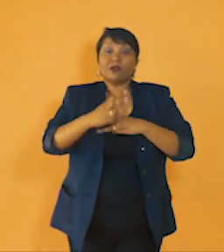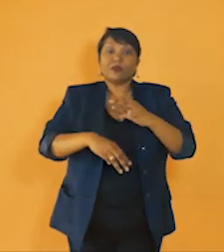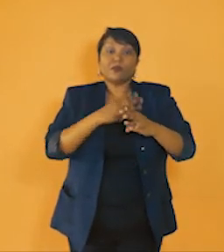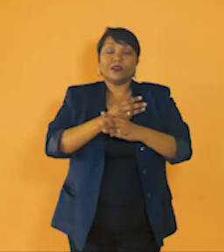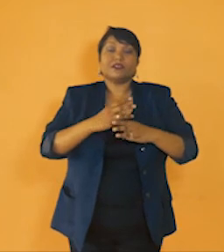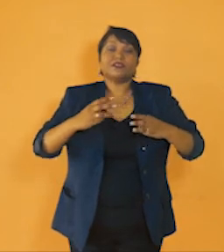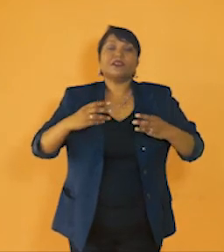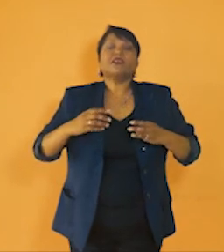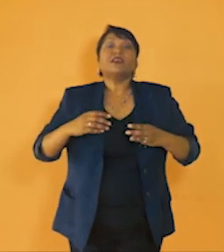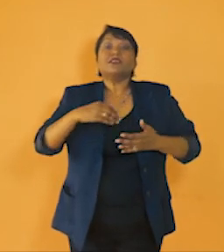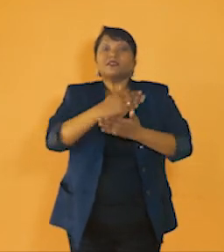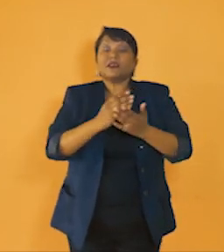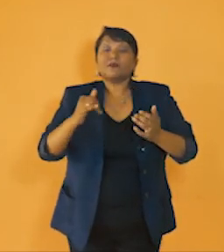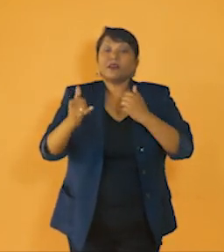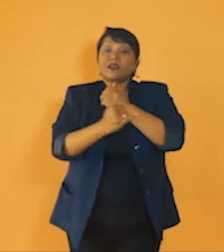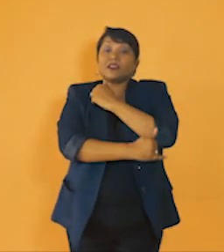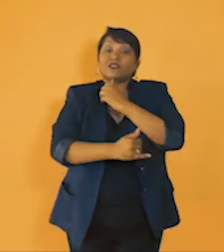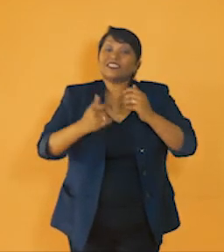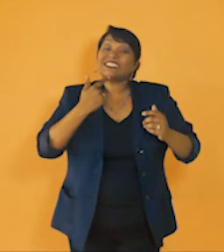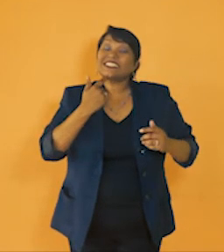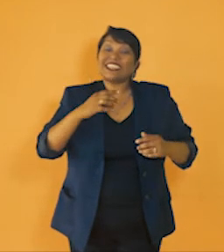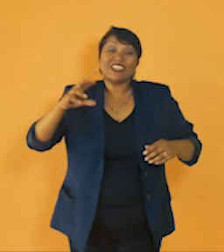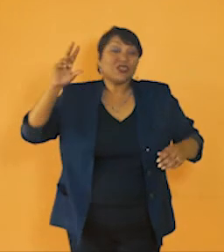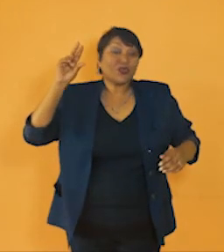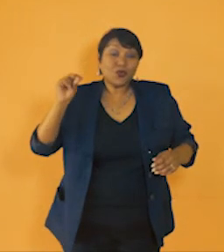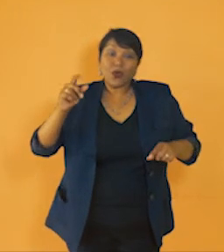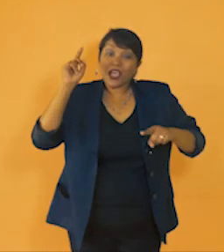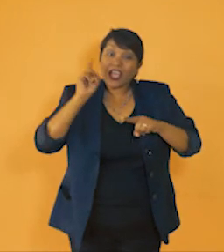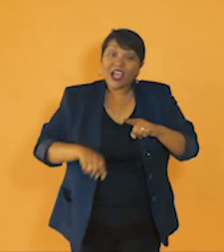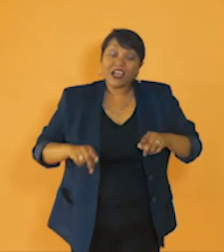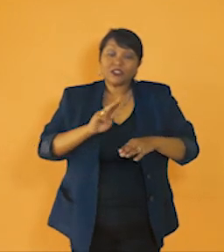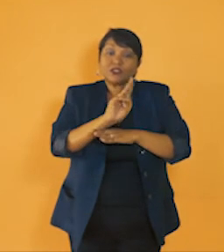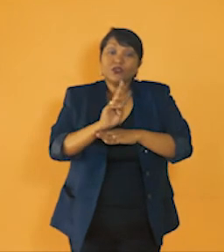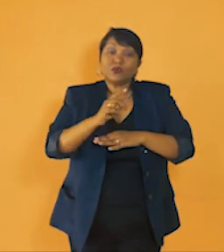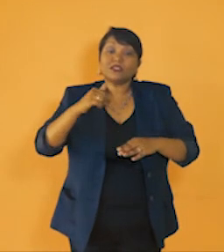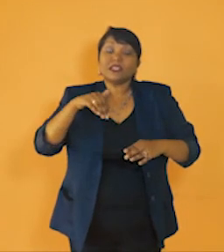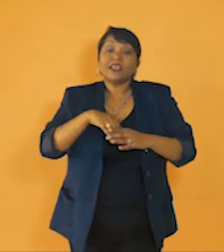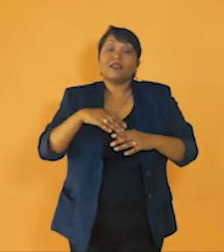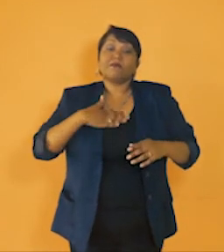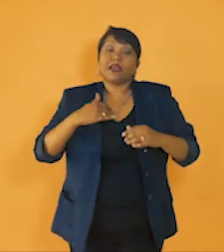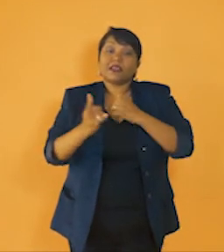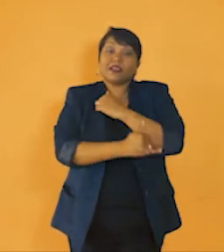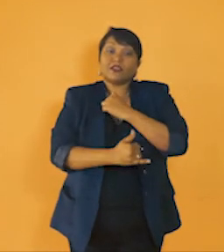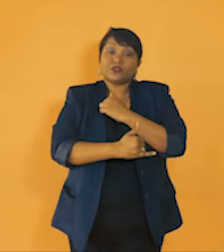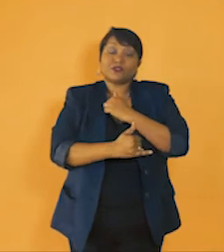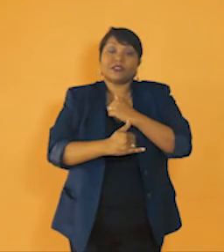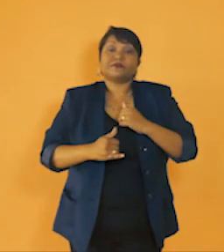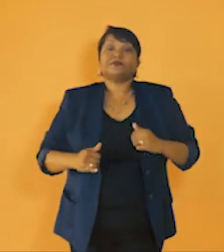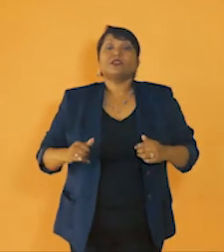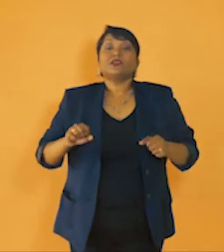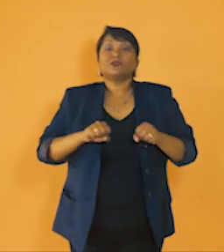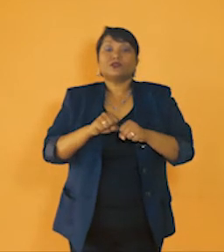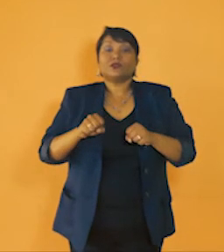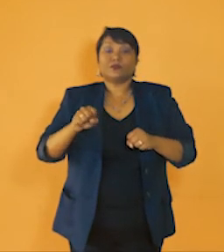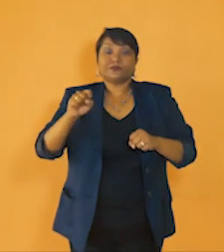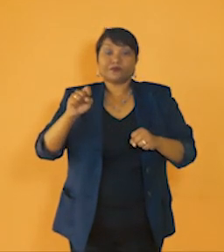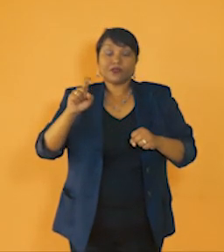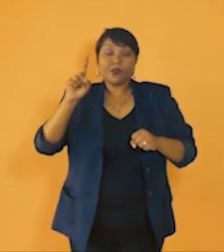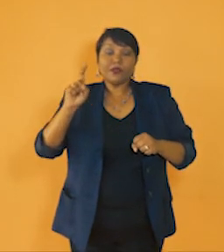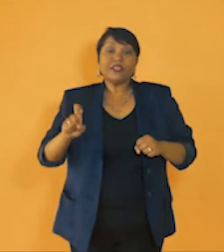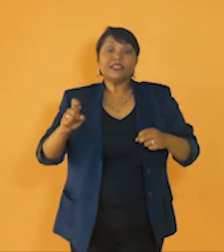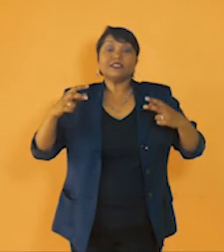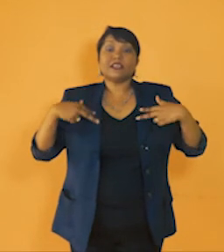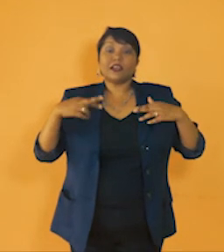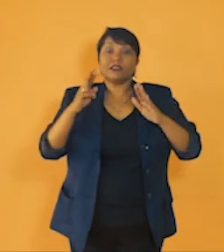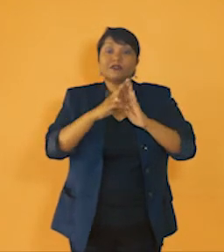while some countries have implemented legislation banning their use. Transparency is paramount for regulators in Trinidad